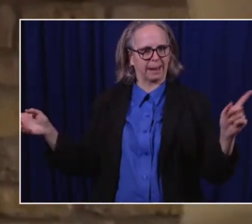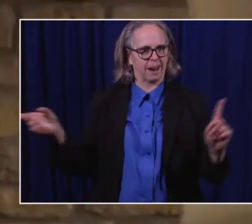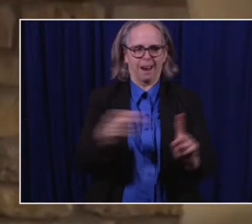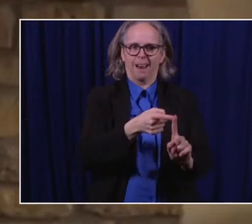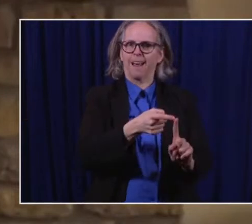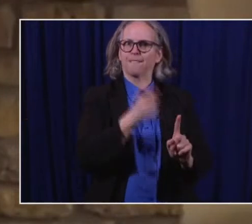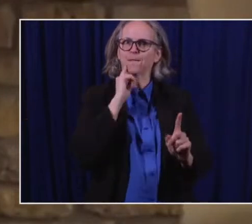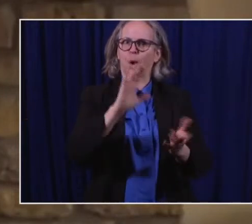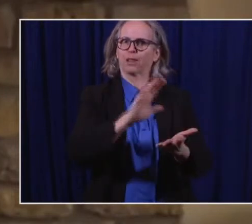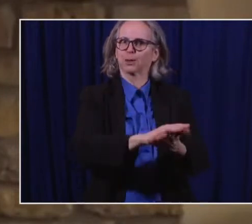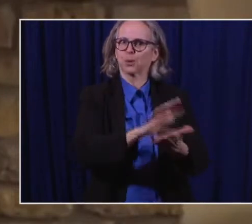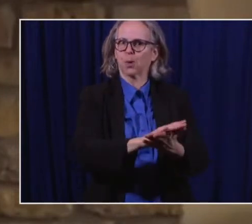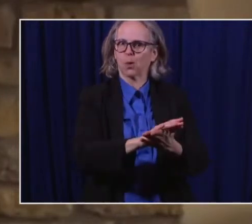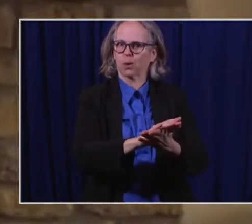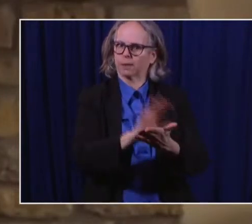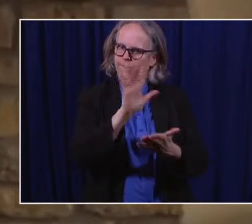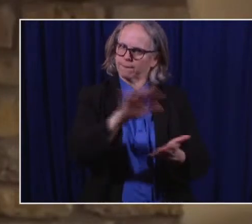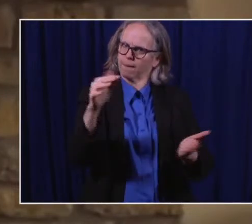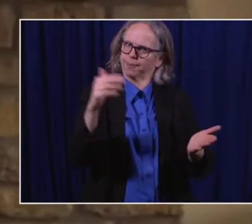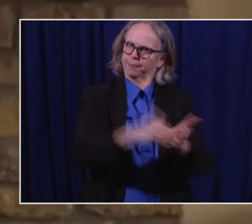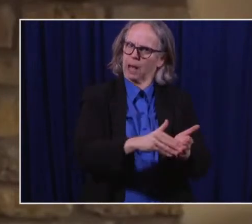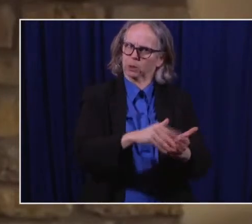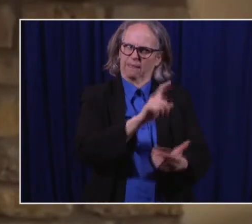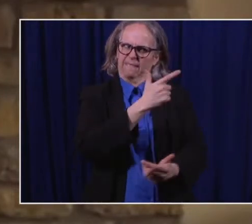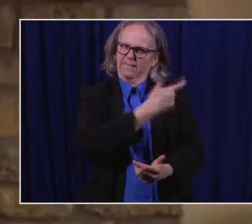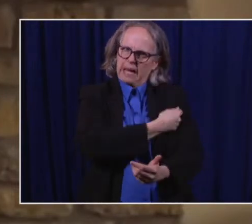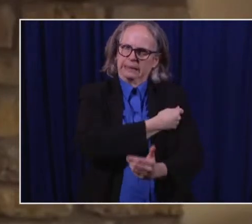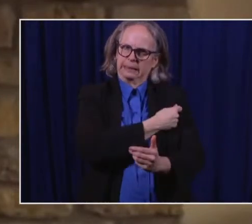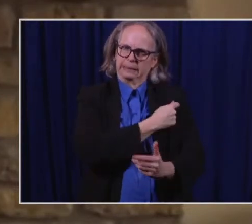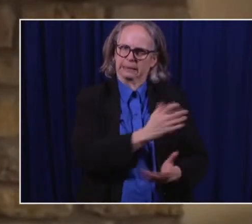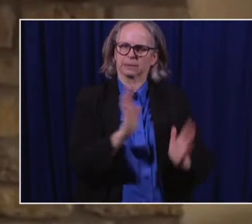rough numbers.